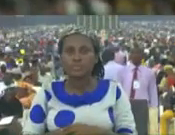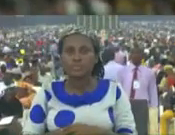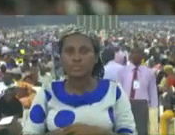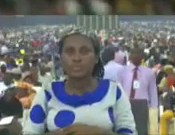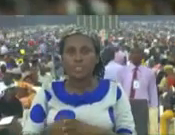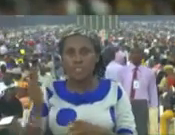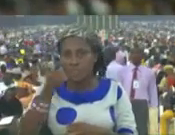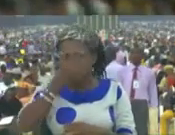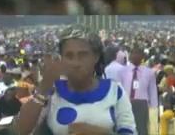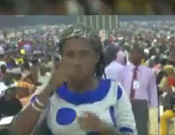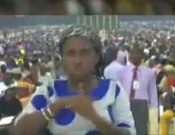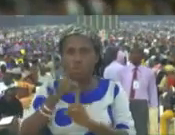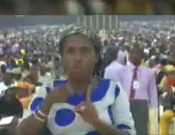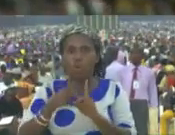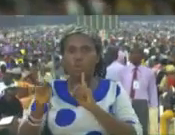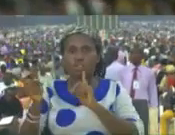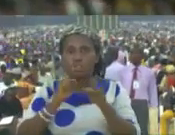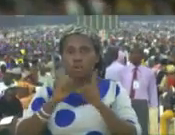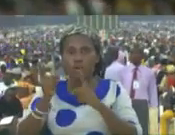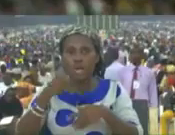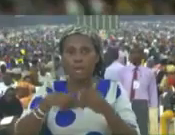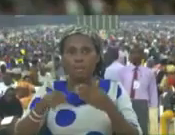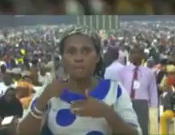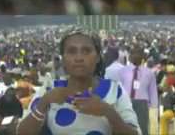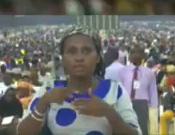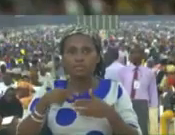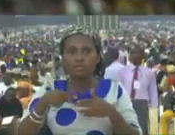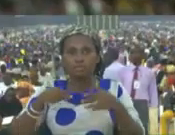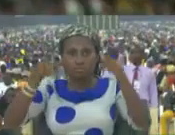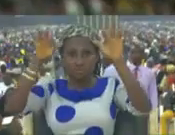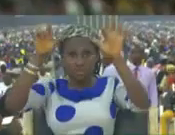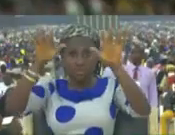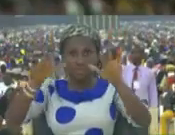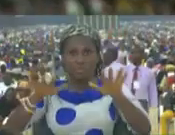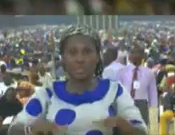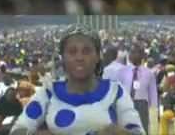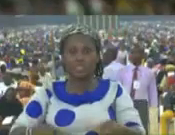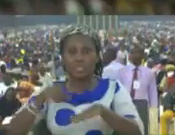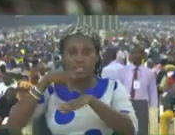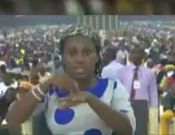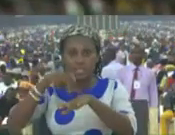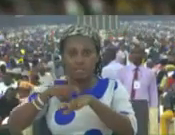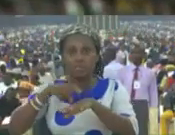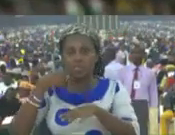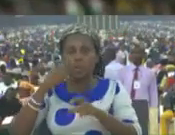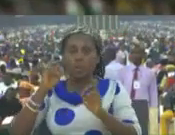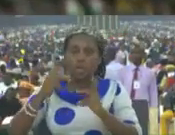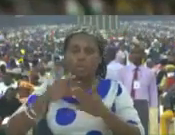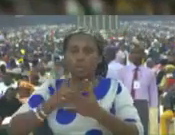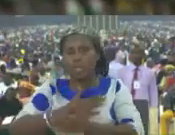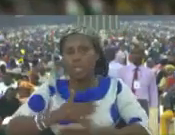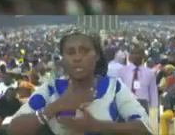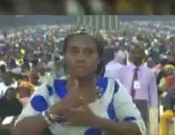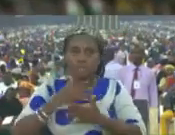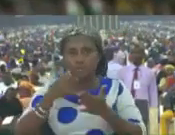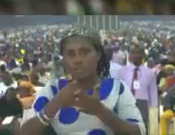Because when we are talking about rainy season, as we say, oh, we are enjoying the rainy season, day is